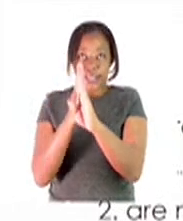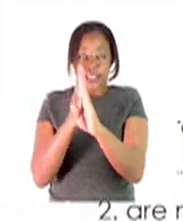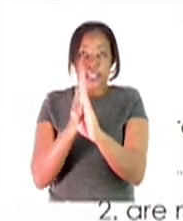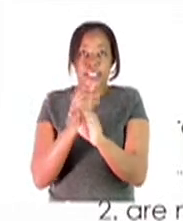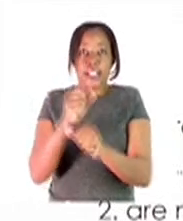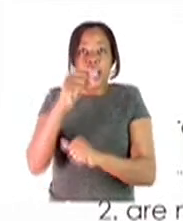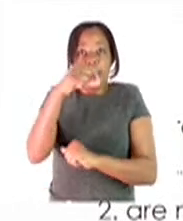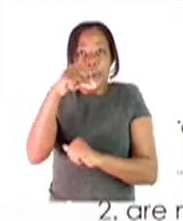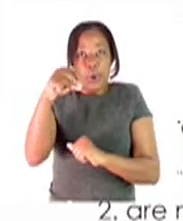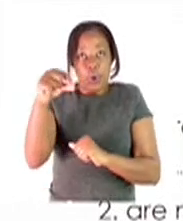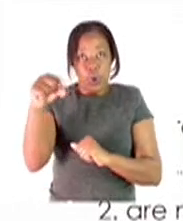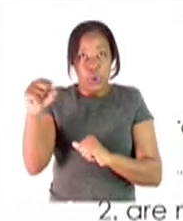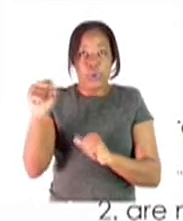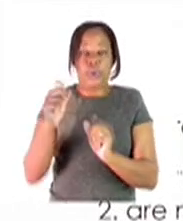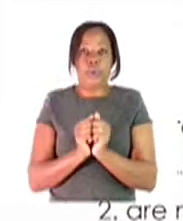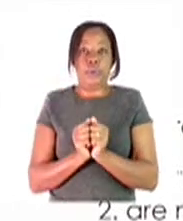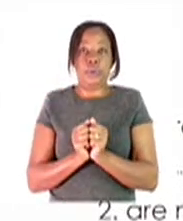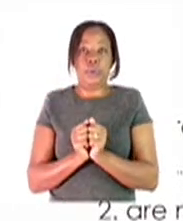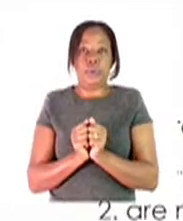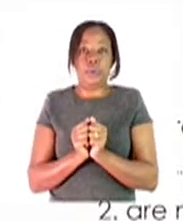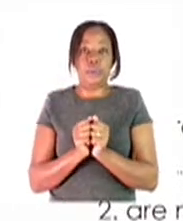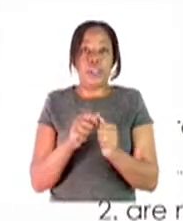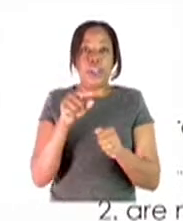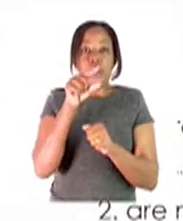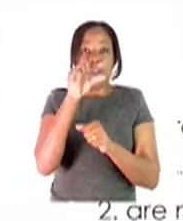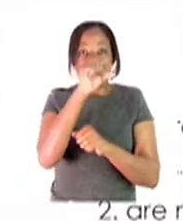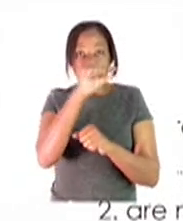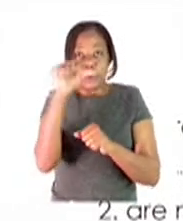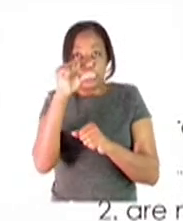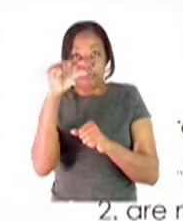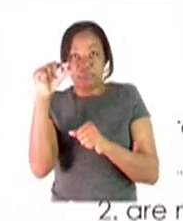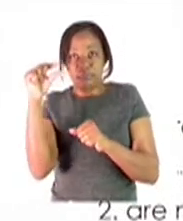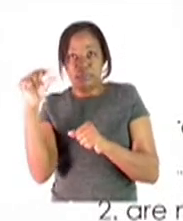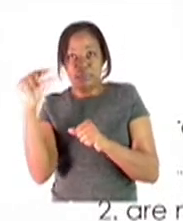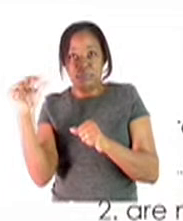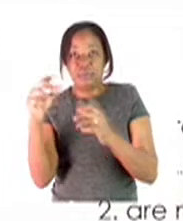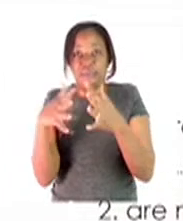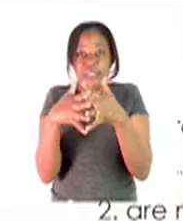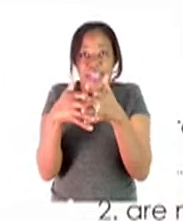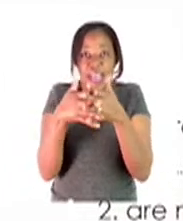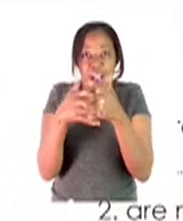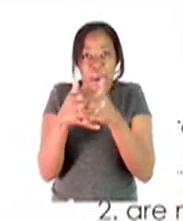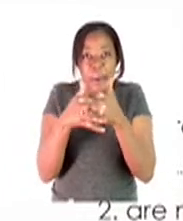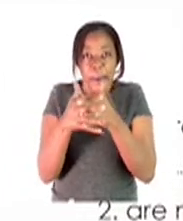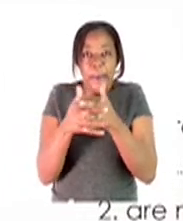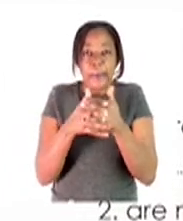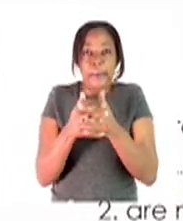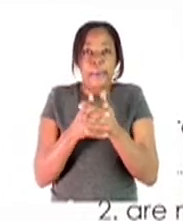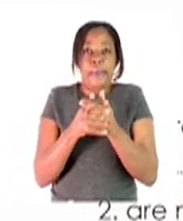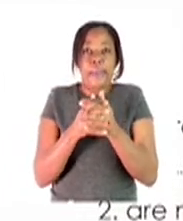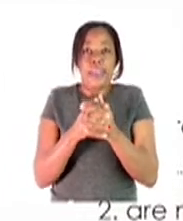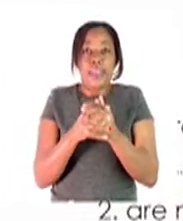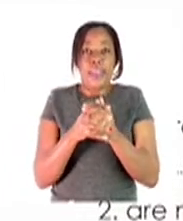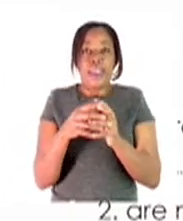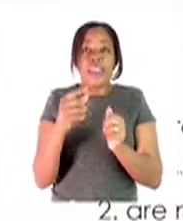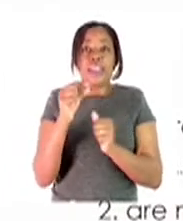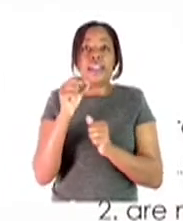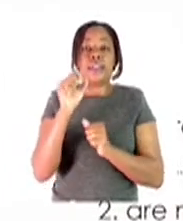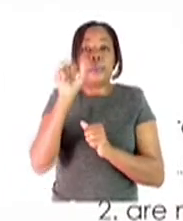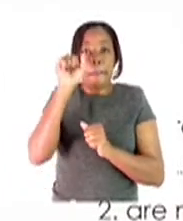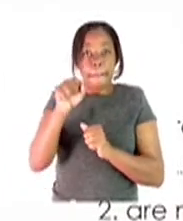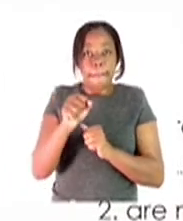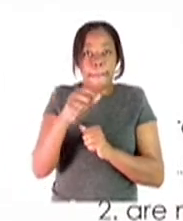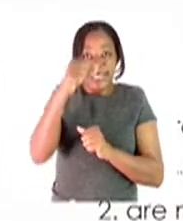order. They are jumbled or they are cut, and you have to put it nicely in one sentence on the line